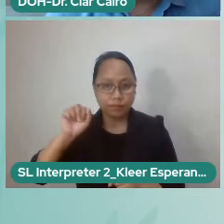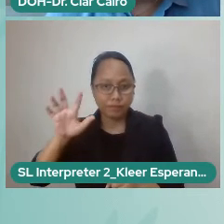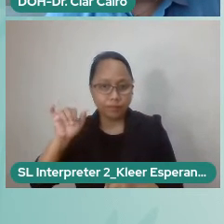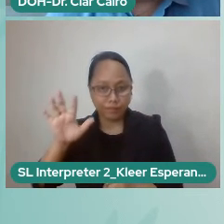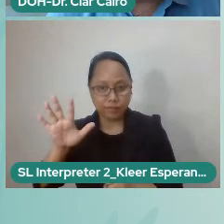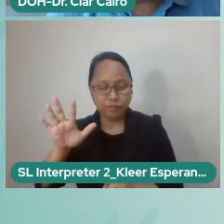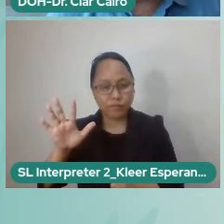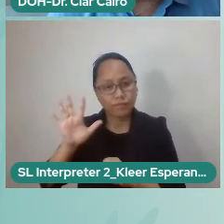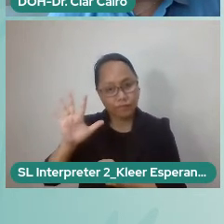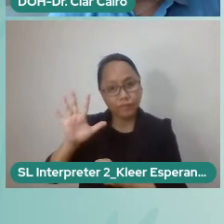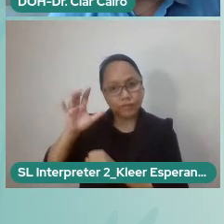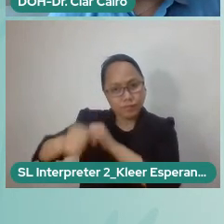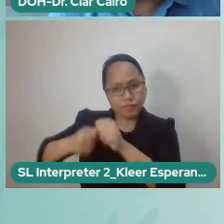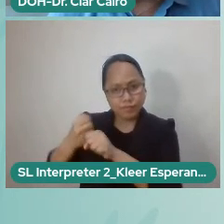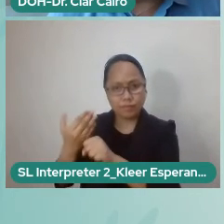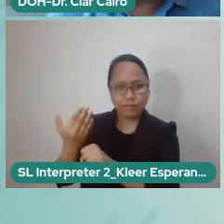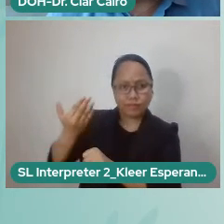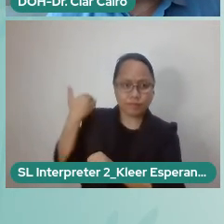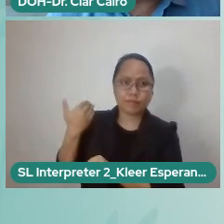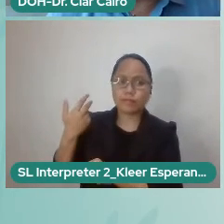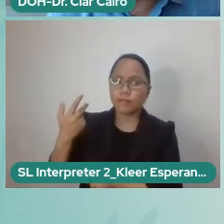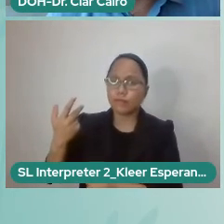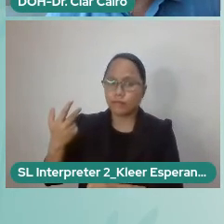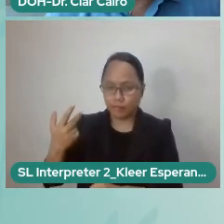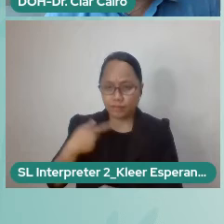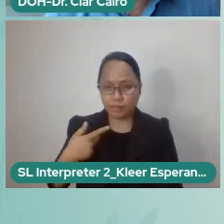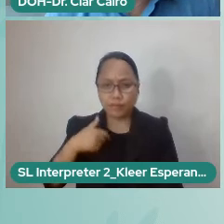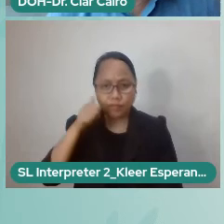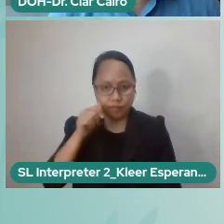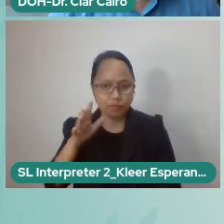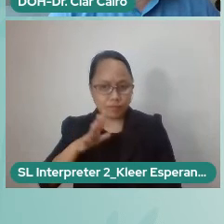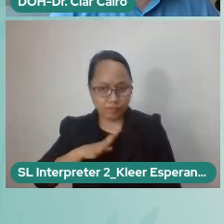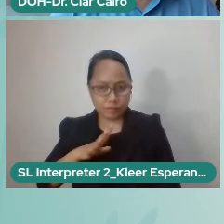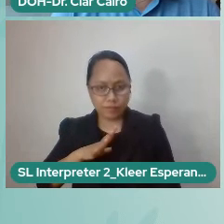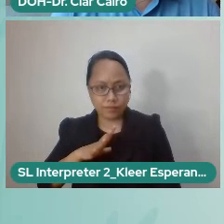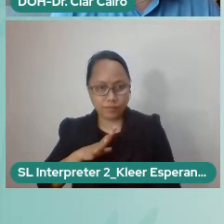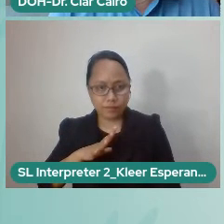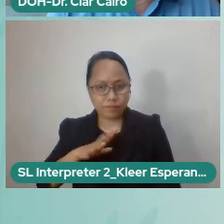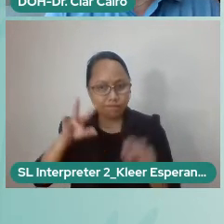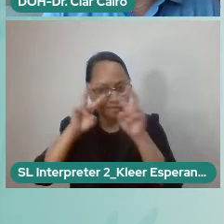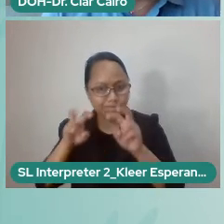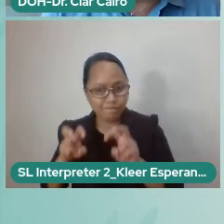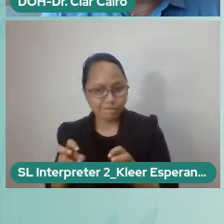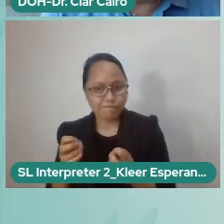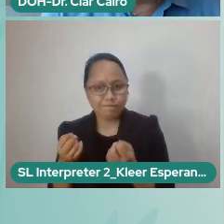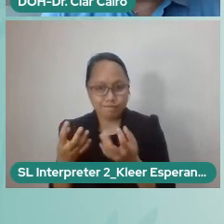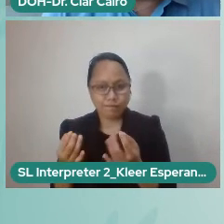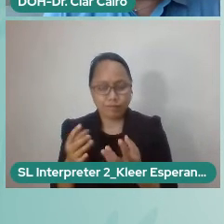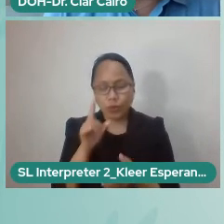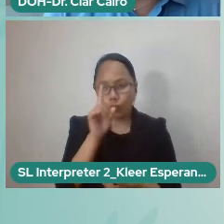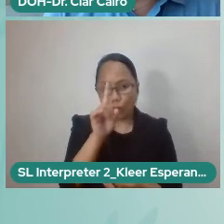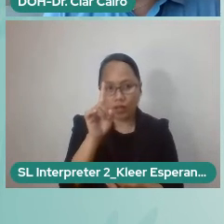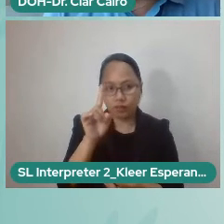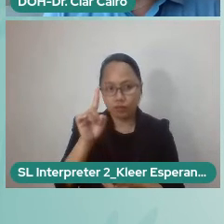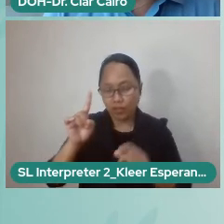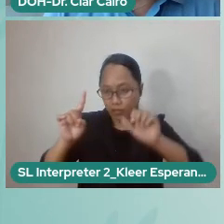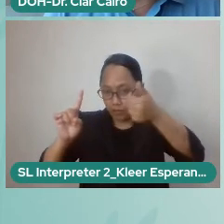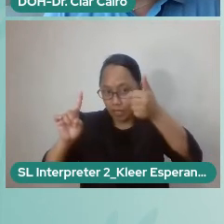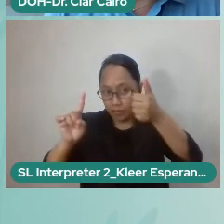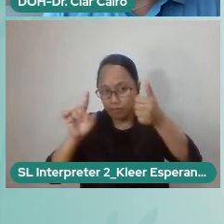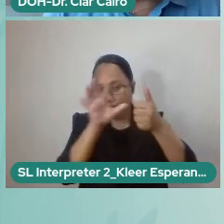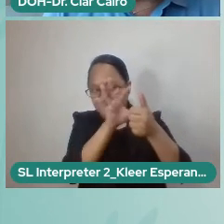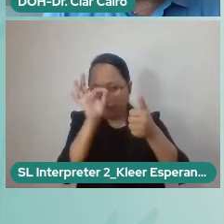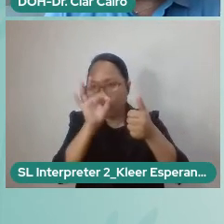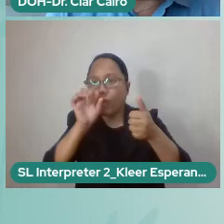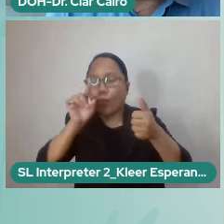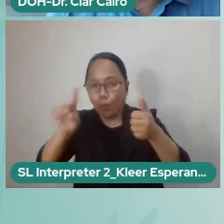5 years, fewer than 1 in 10 women have been screened for cervical cancer. And for the treatment and